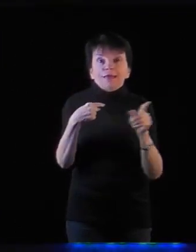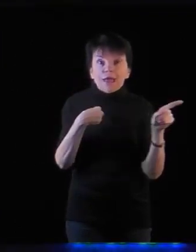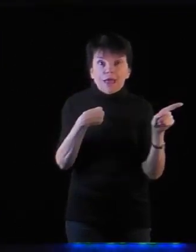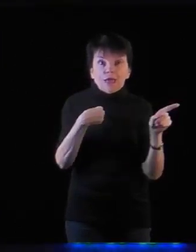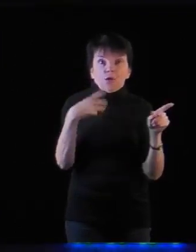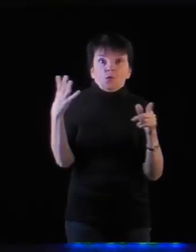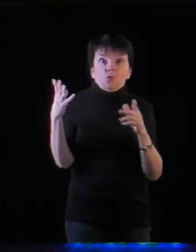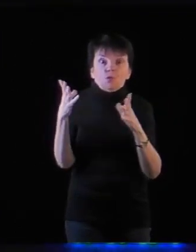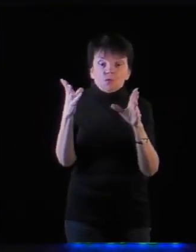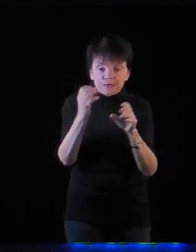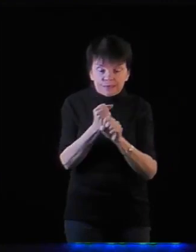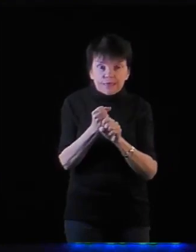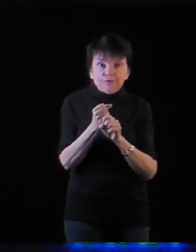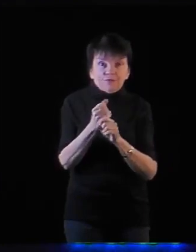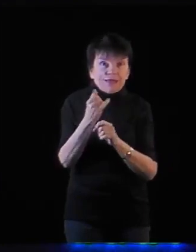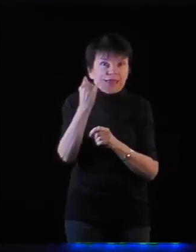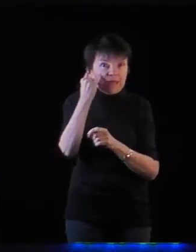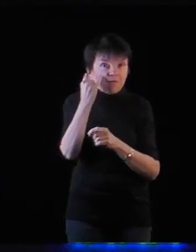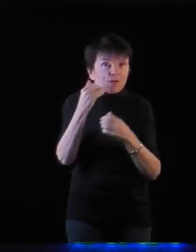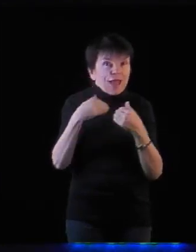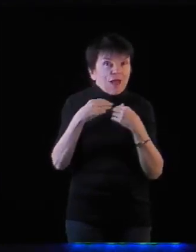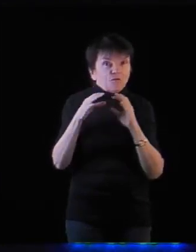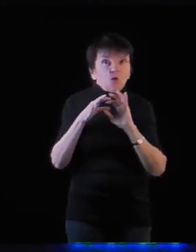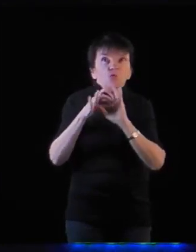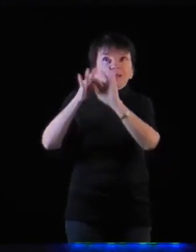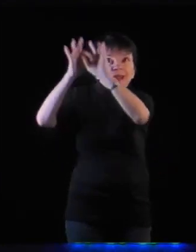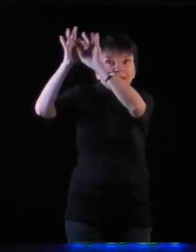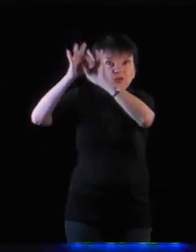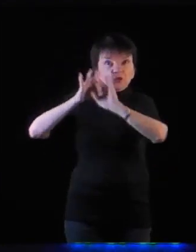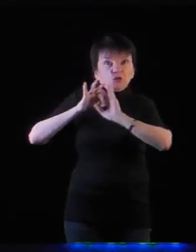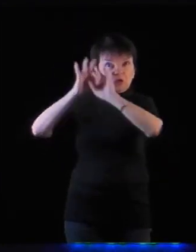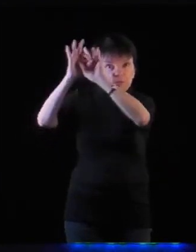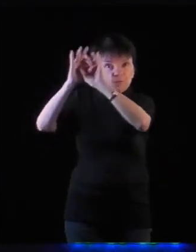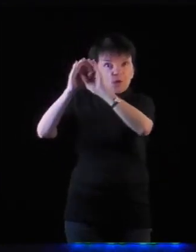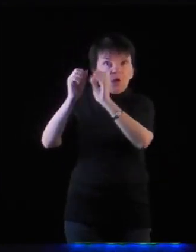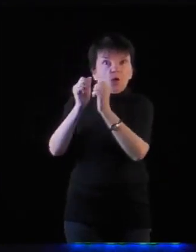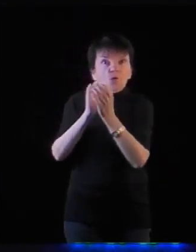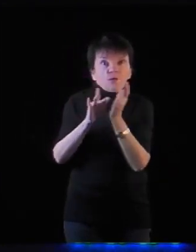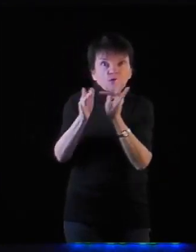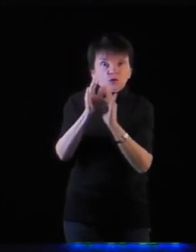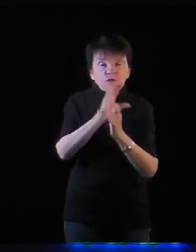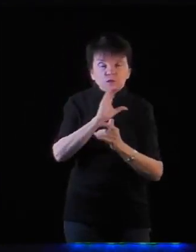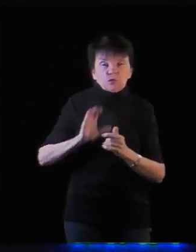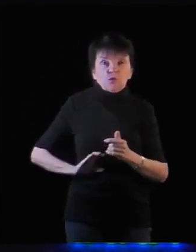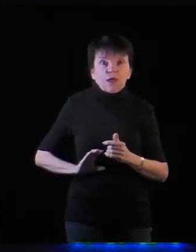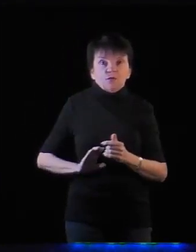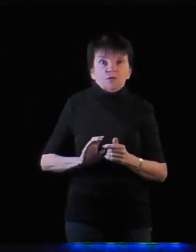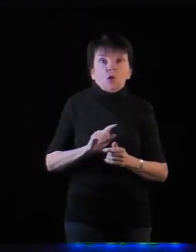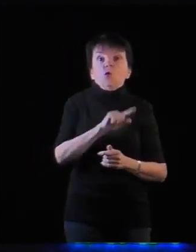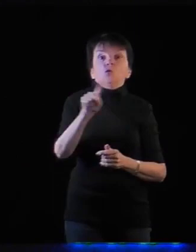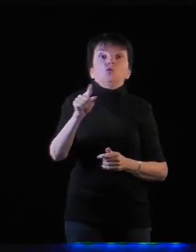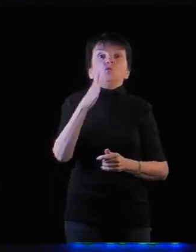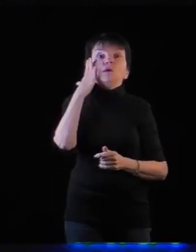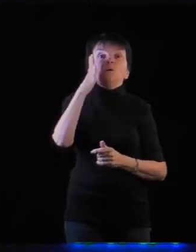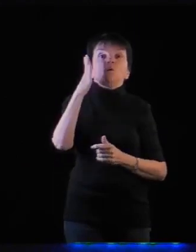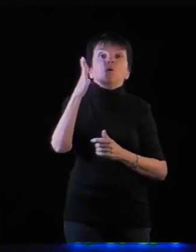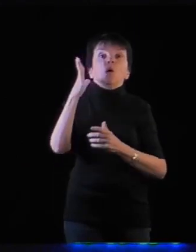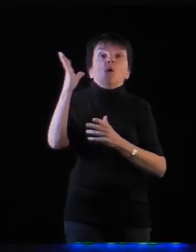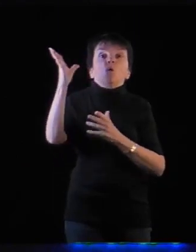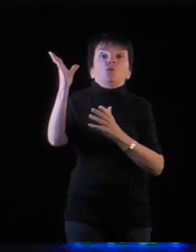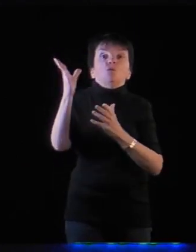Jesus Christ, you'll receive the kingdom. The kingdom will be your inheritance. It's